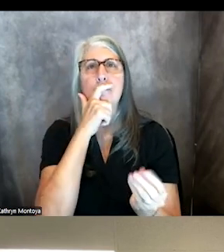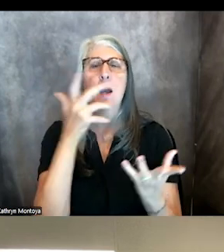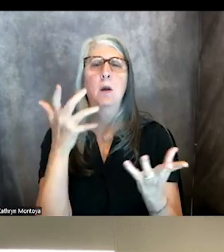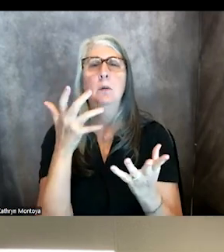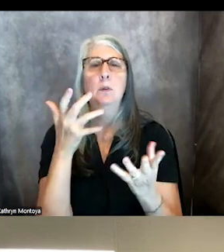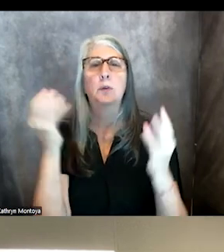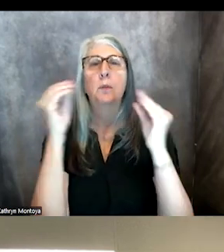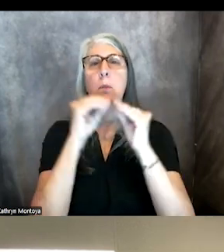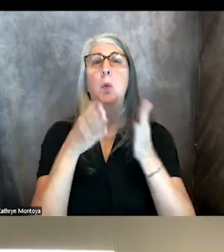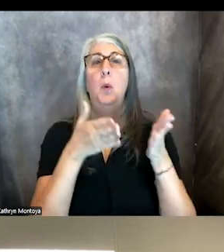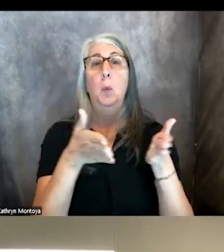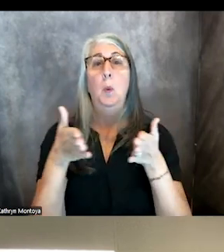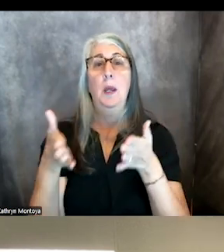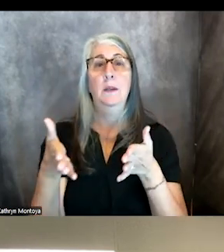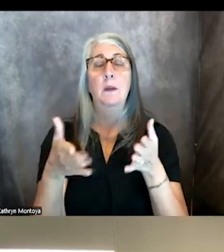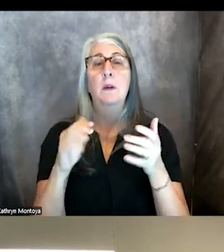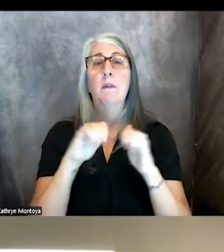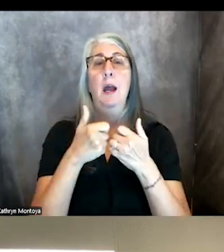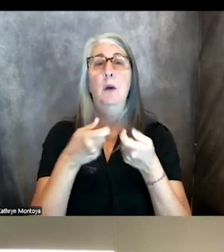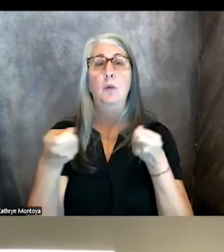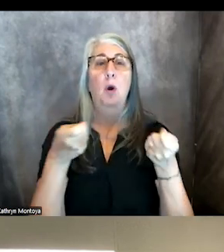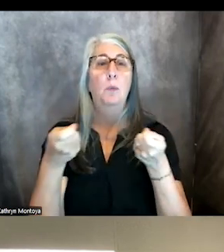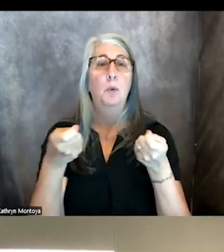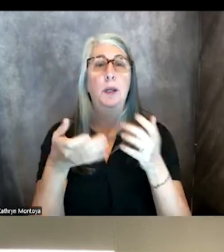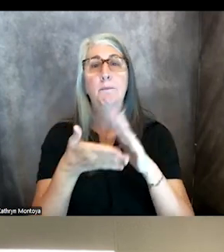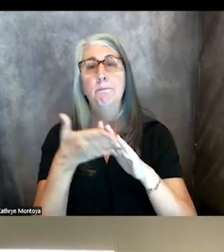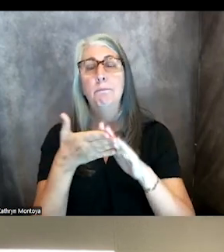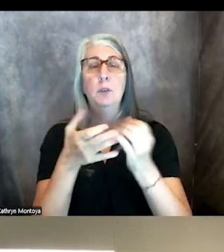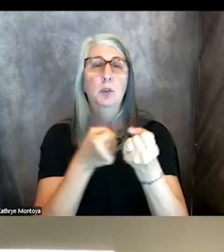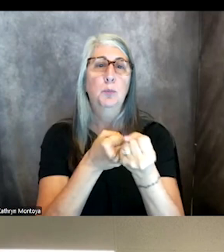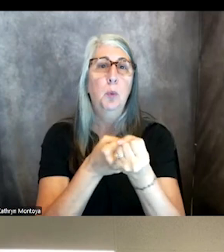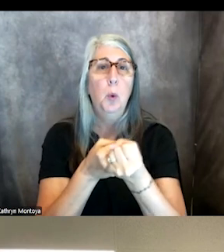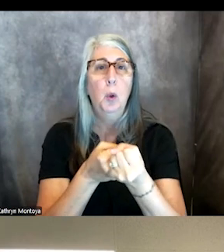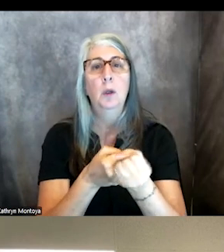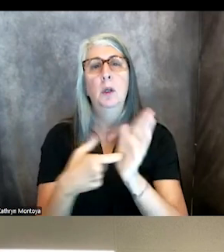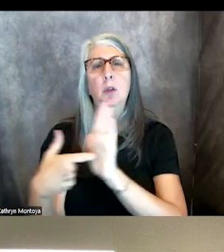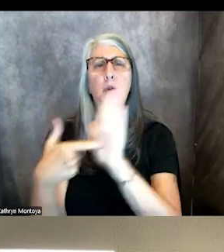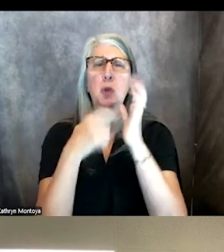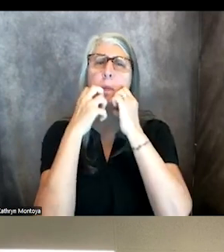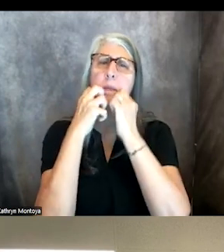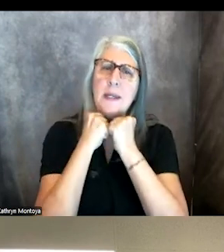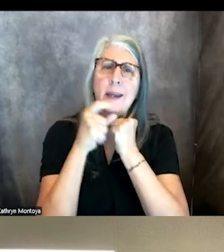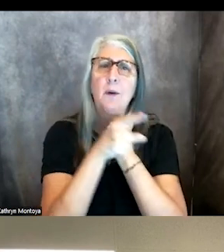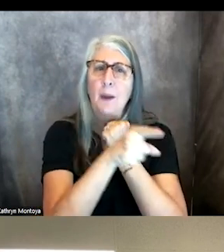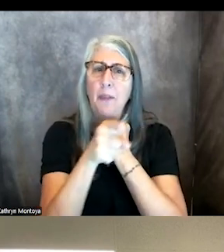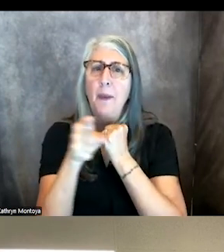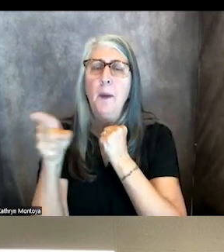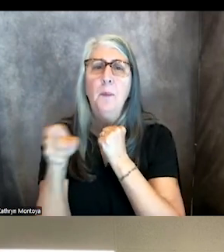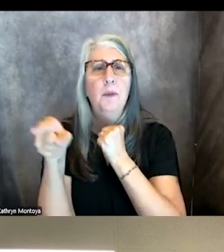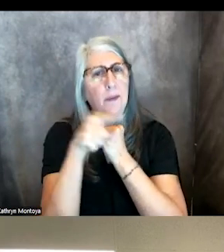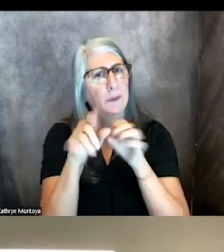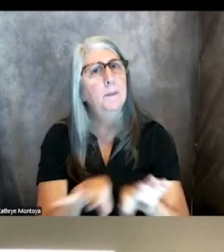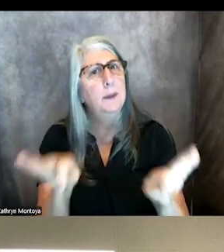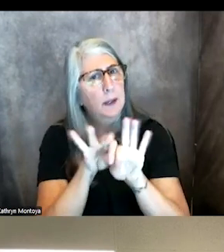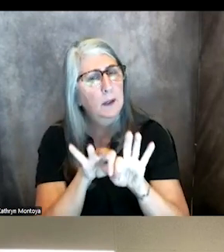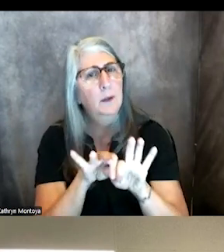additional ways of offering this support to show them that we care about them, that they matter and have